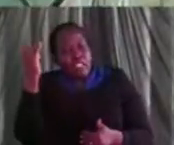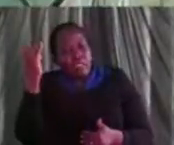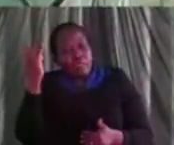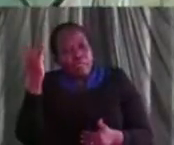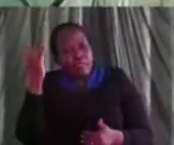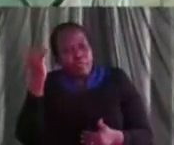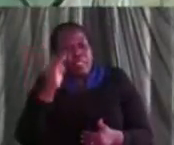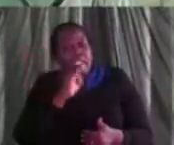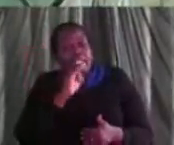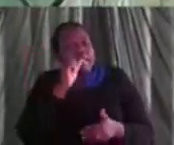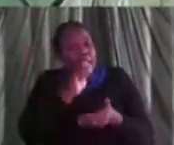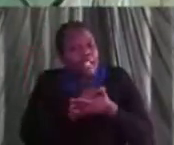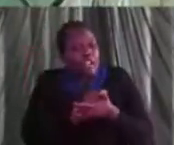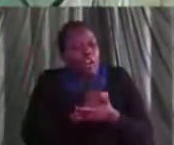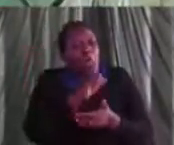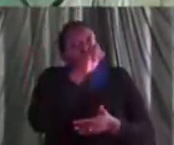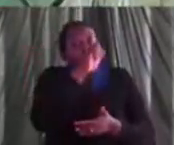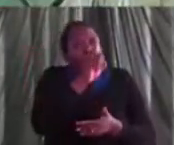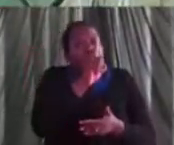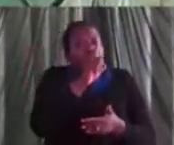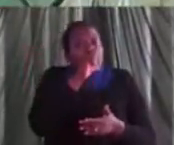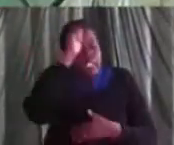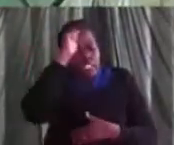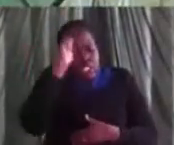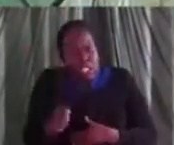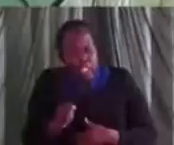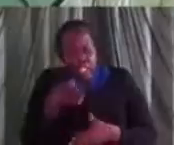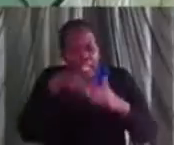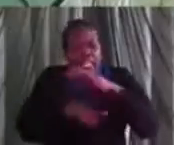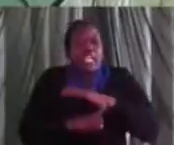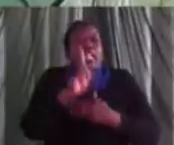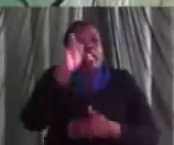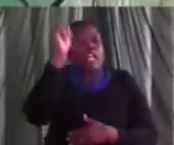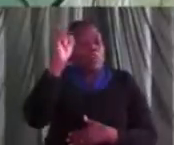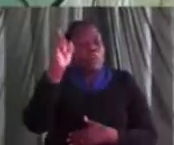judge in Nairobi had given an order